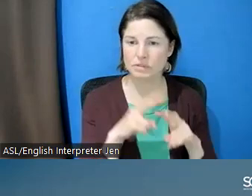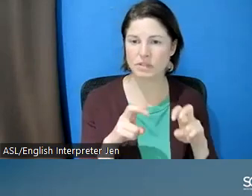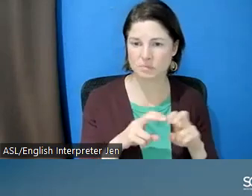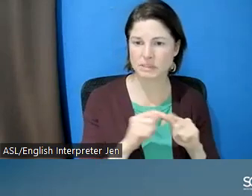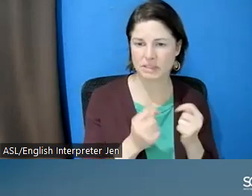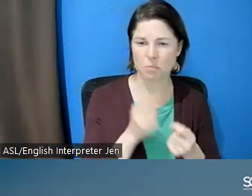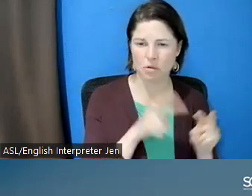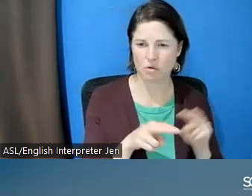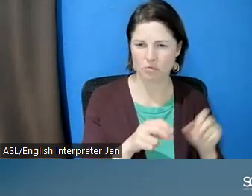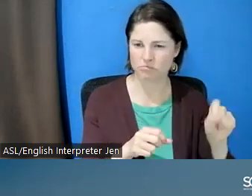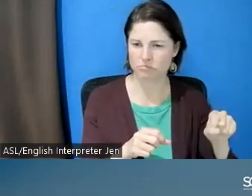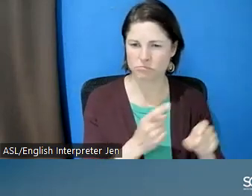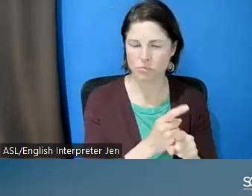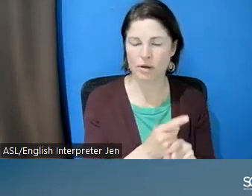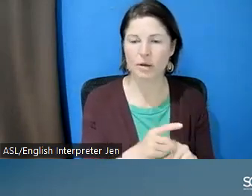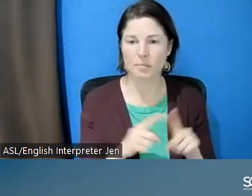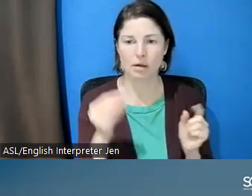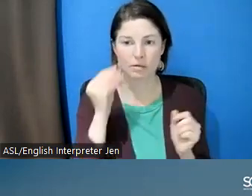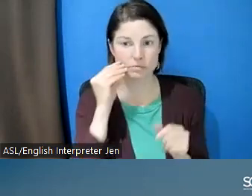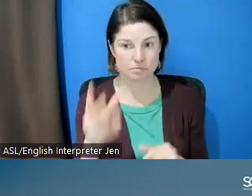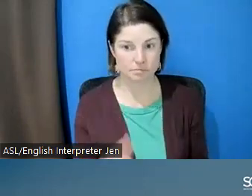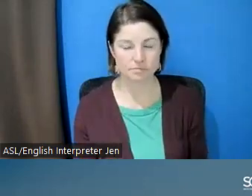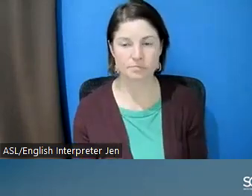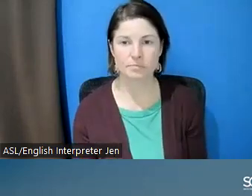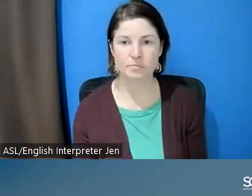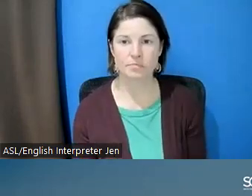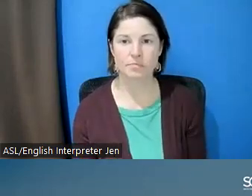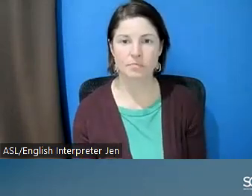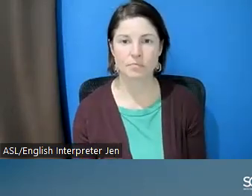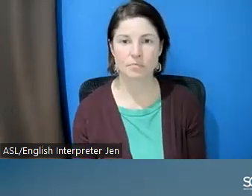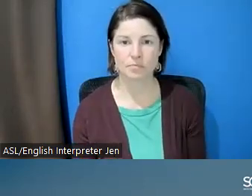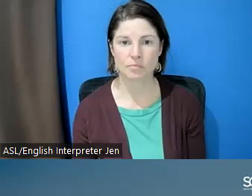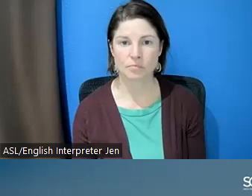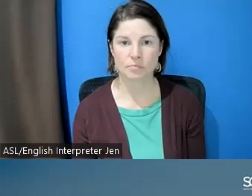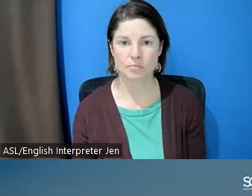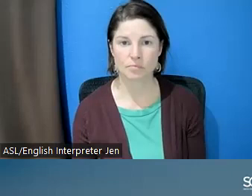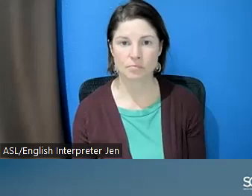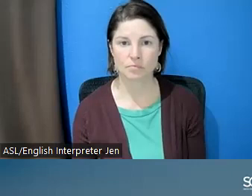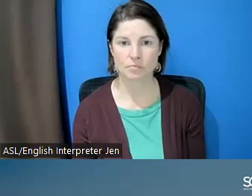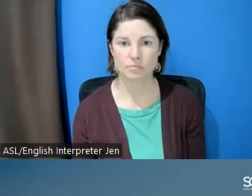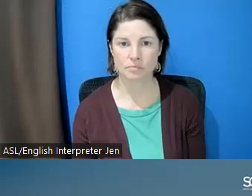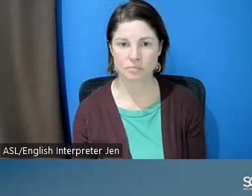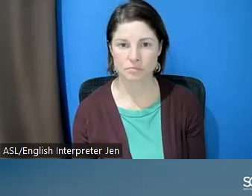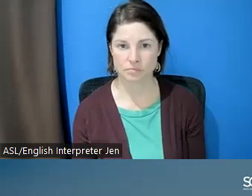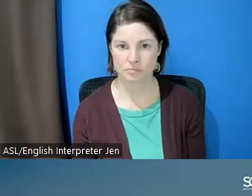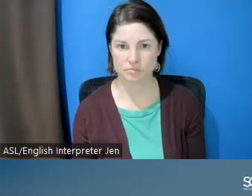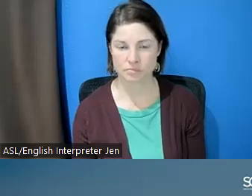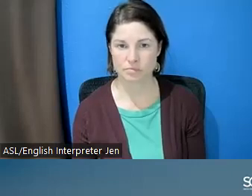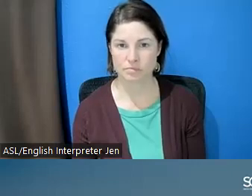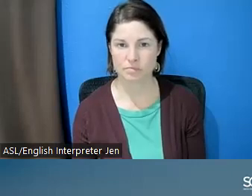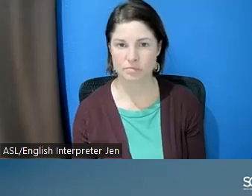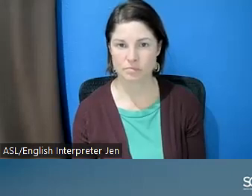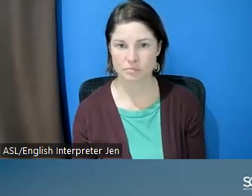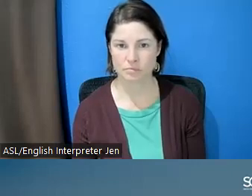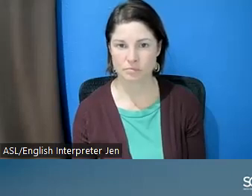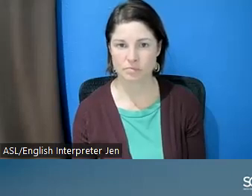so as Alina had mentioned, please look at the guidelines for the